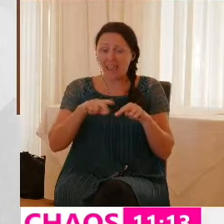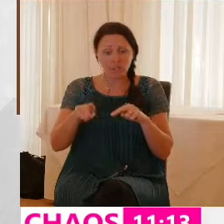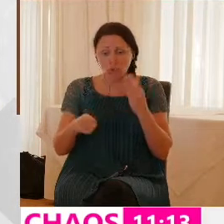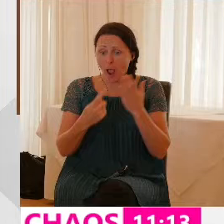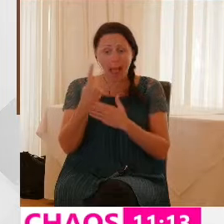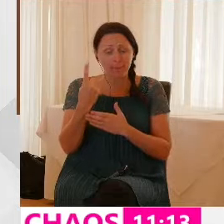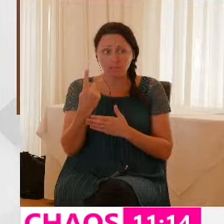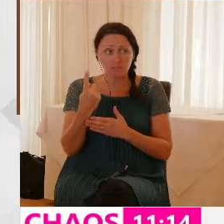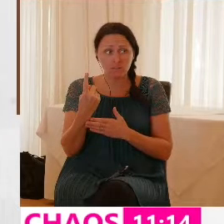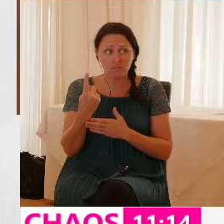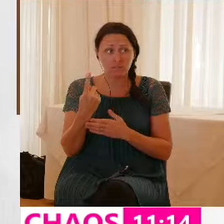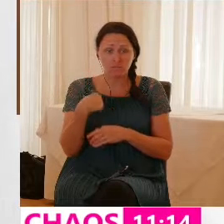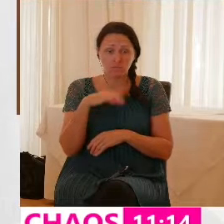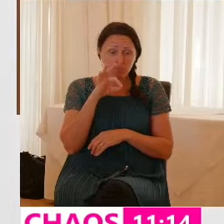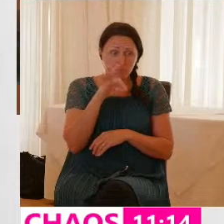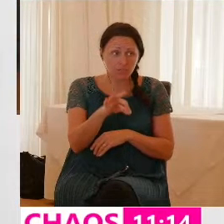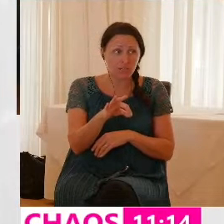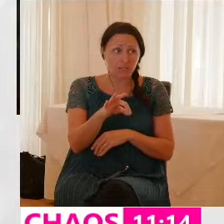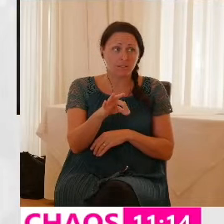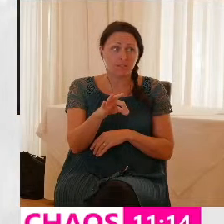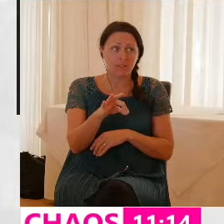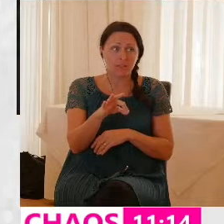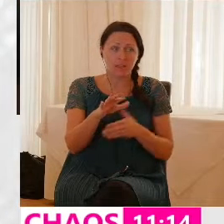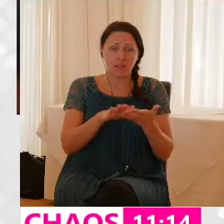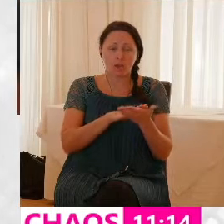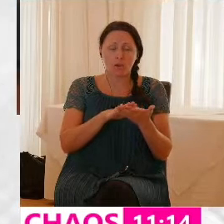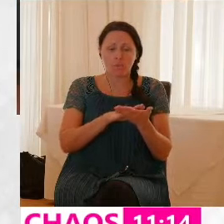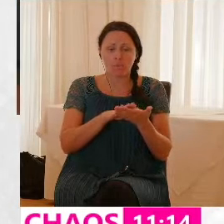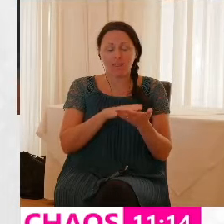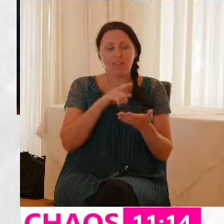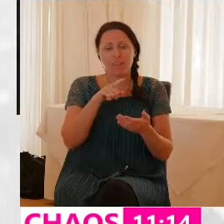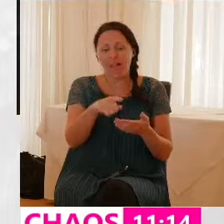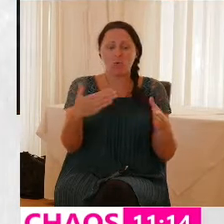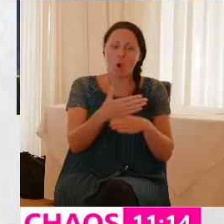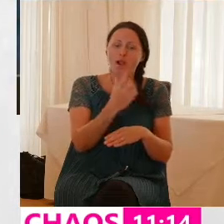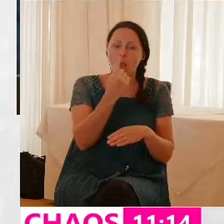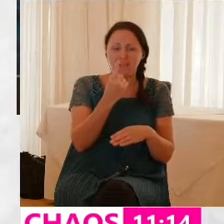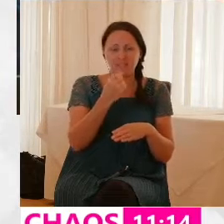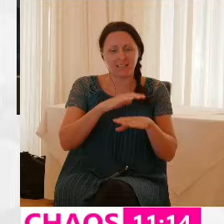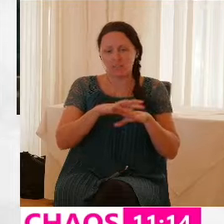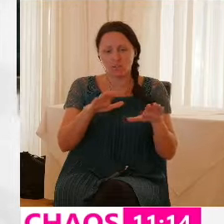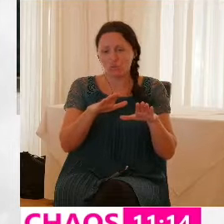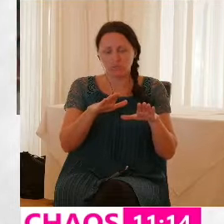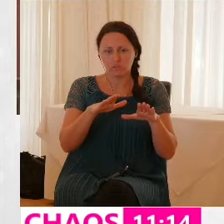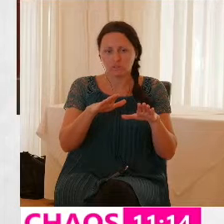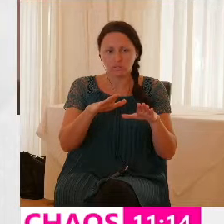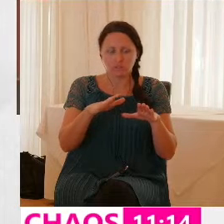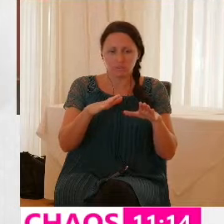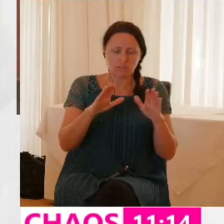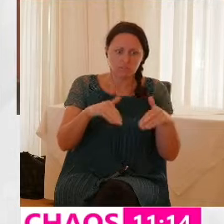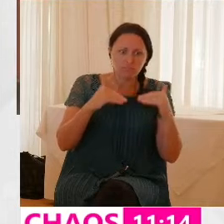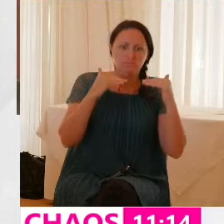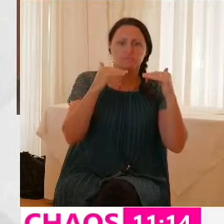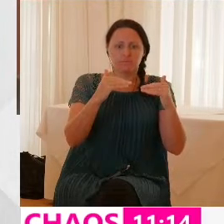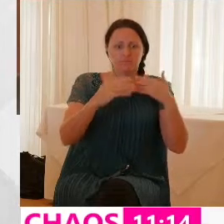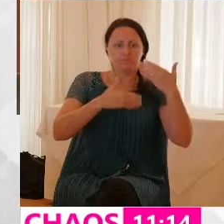asking what happens? The workability is not restored. Like the environment, the workplace environment is not